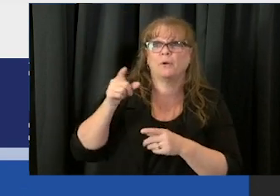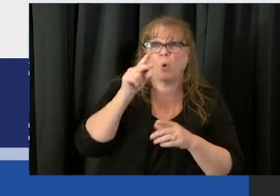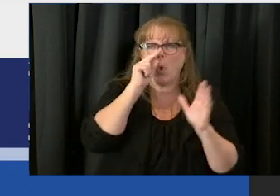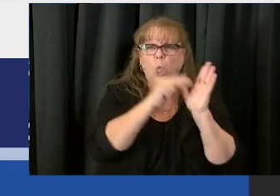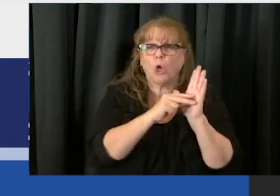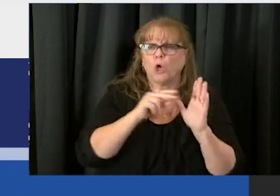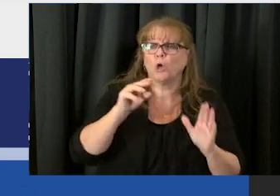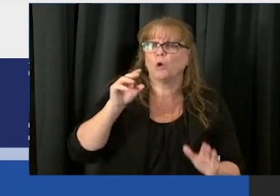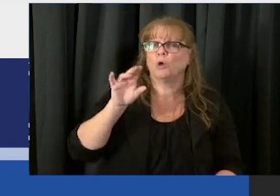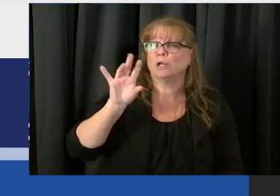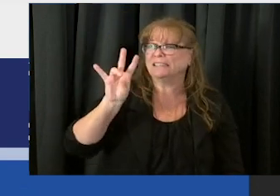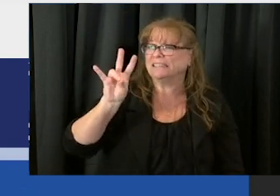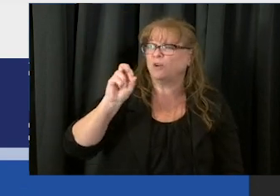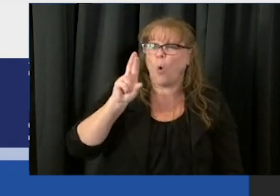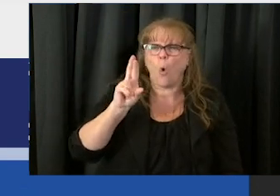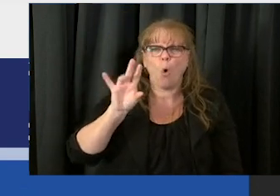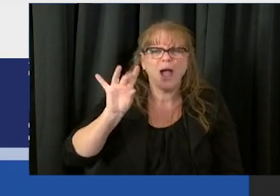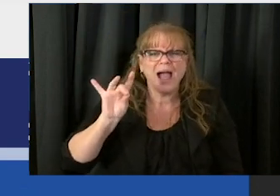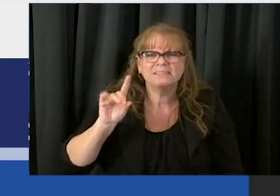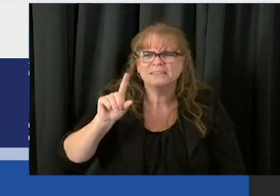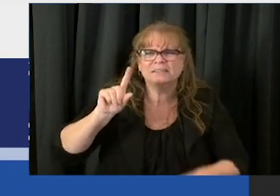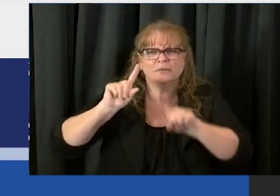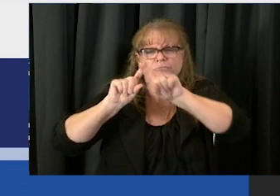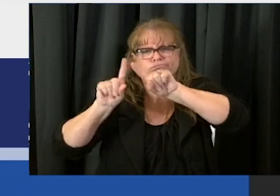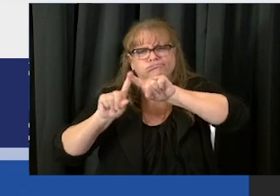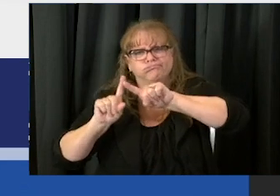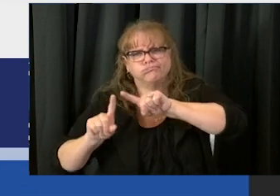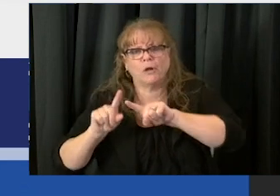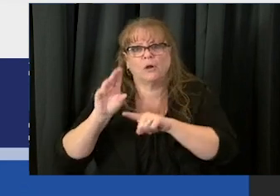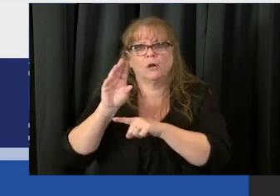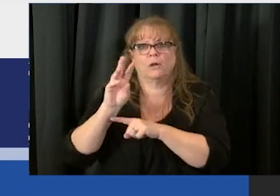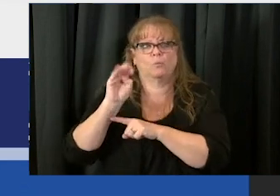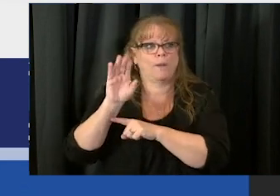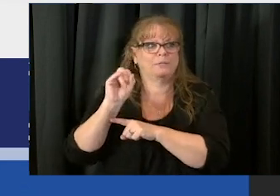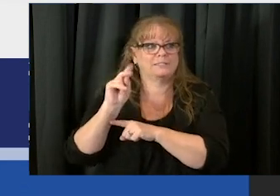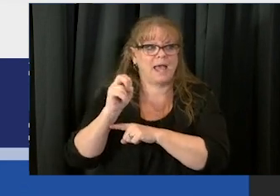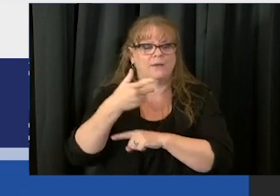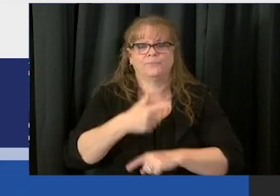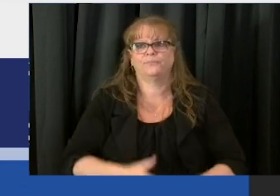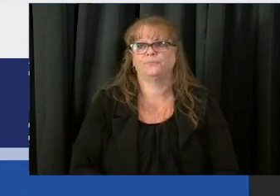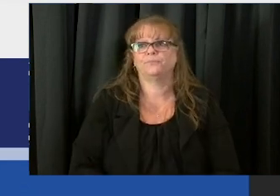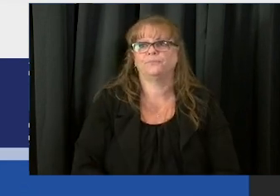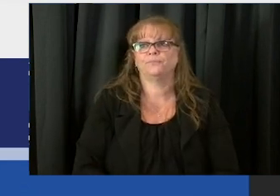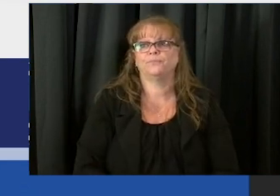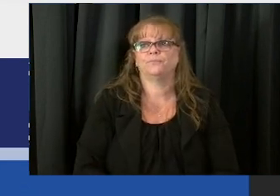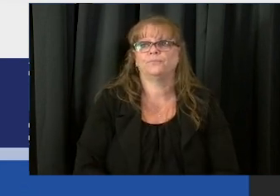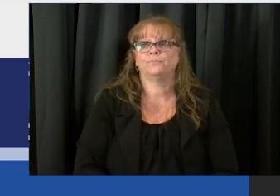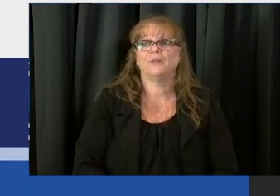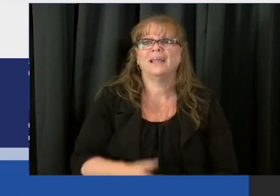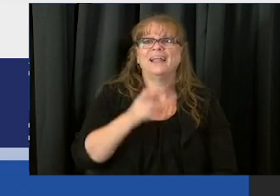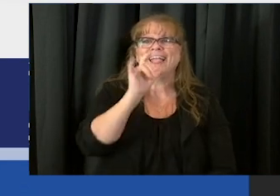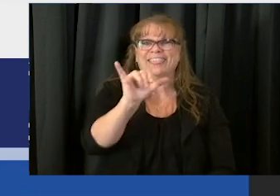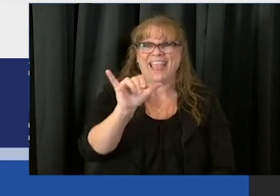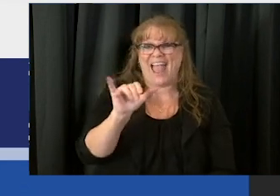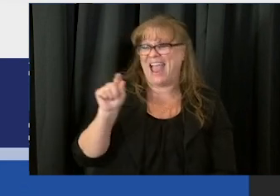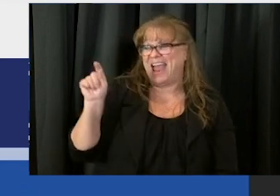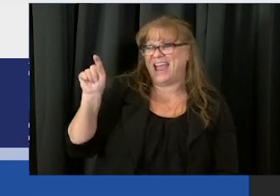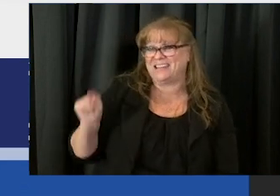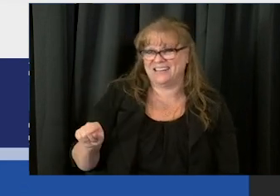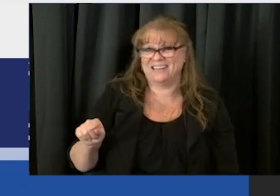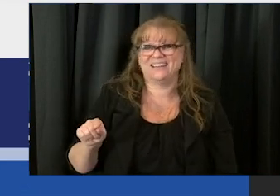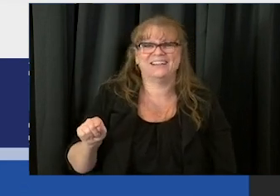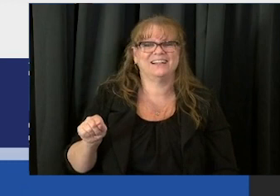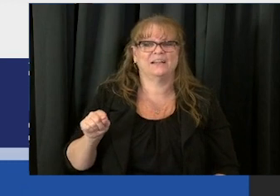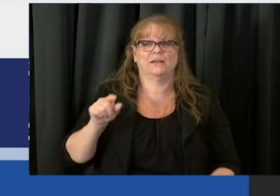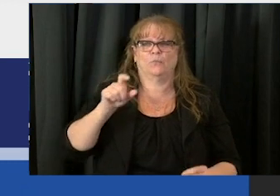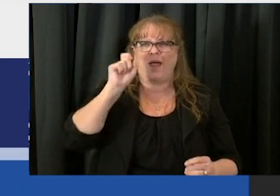next week. So this is how you do it. This is all being done in real time. We applaud all of our partners for opening up their online portals